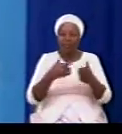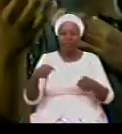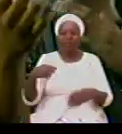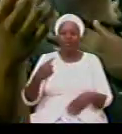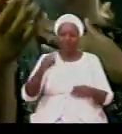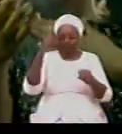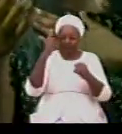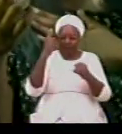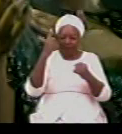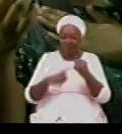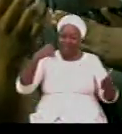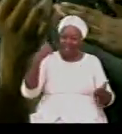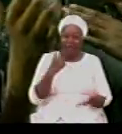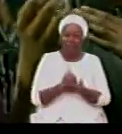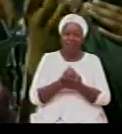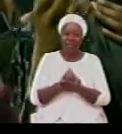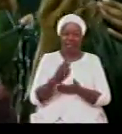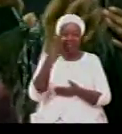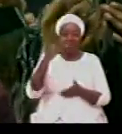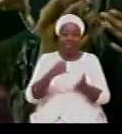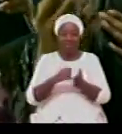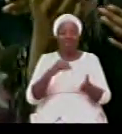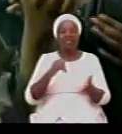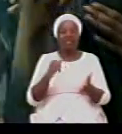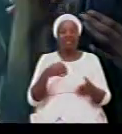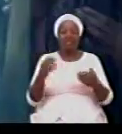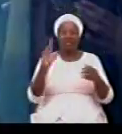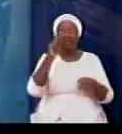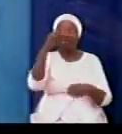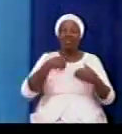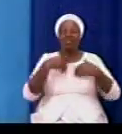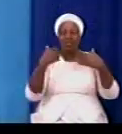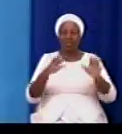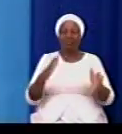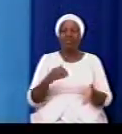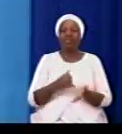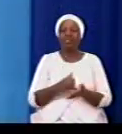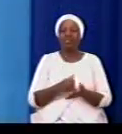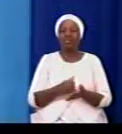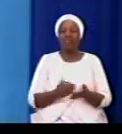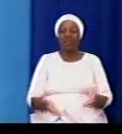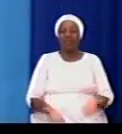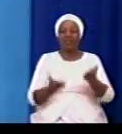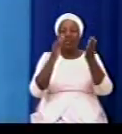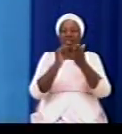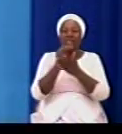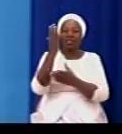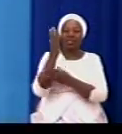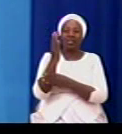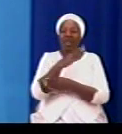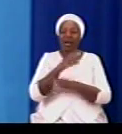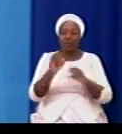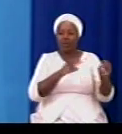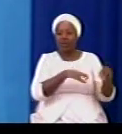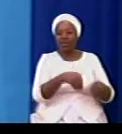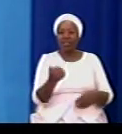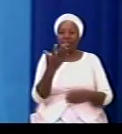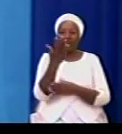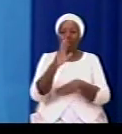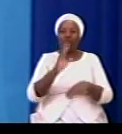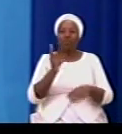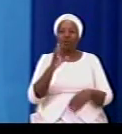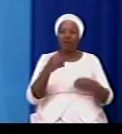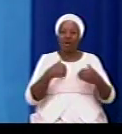it. Raise up that hand and lay the other hand where you have any challenge, any problem,